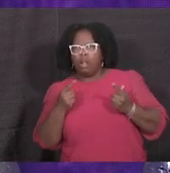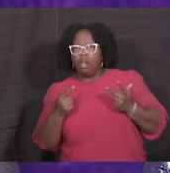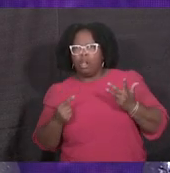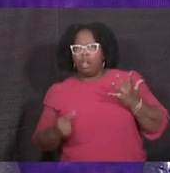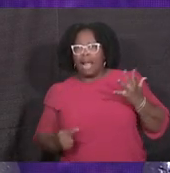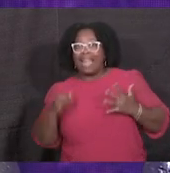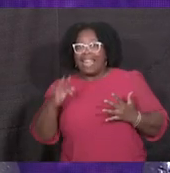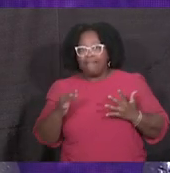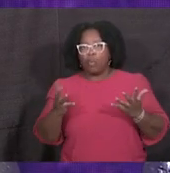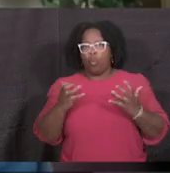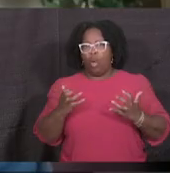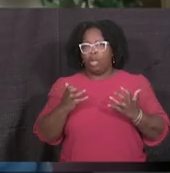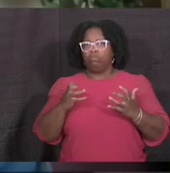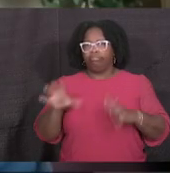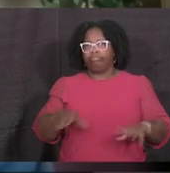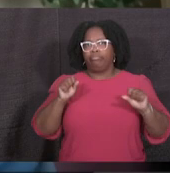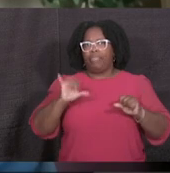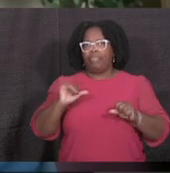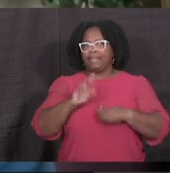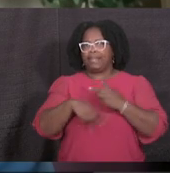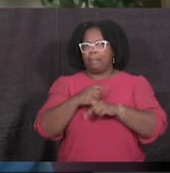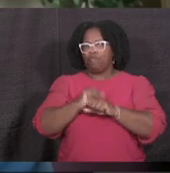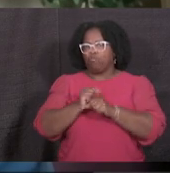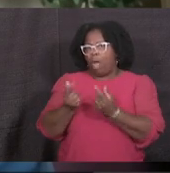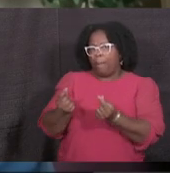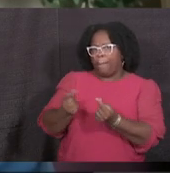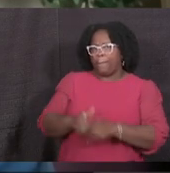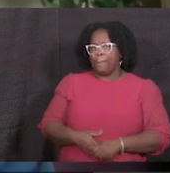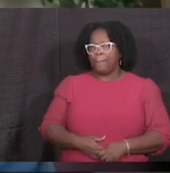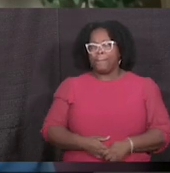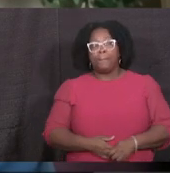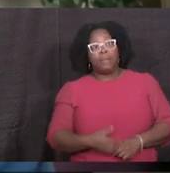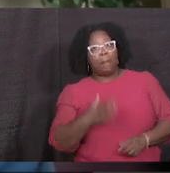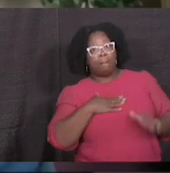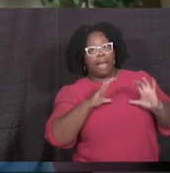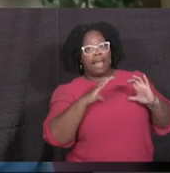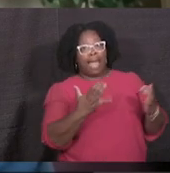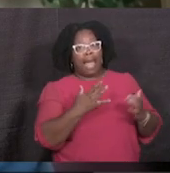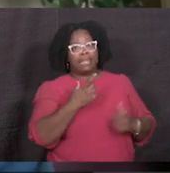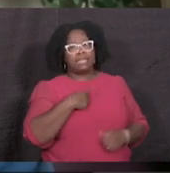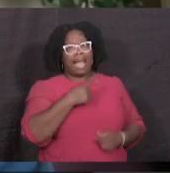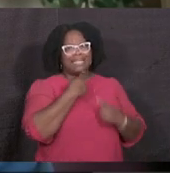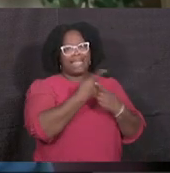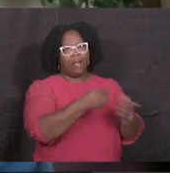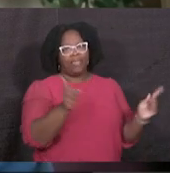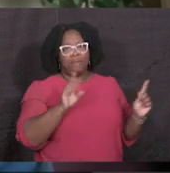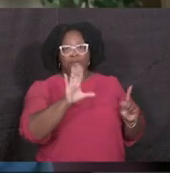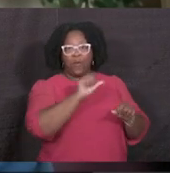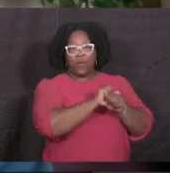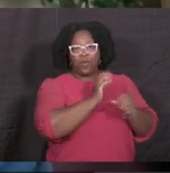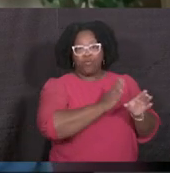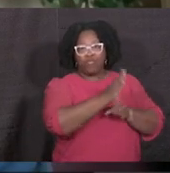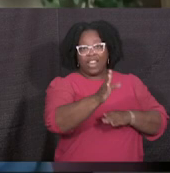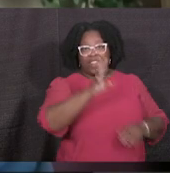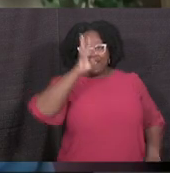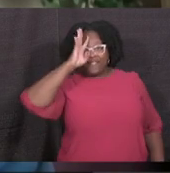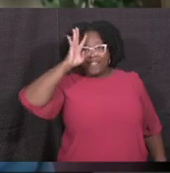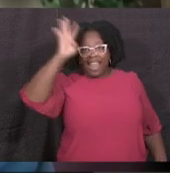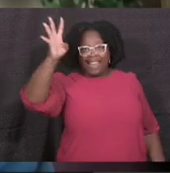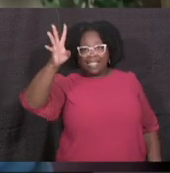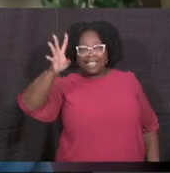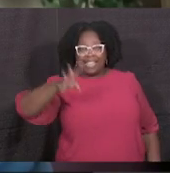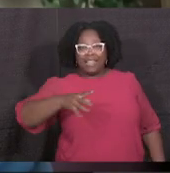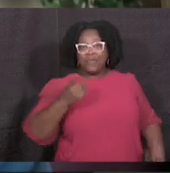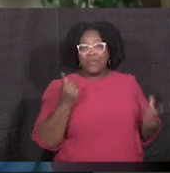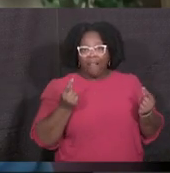roles? Yeah, I mean, I tell all of my classes that, you know, your career fantasy is always drilling that